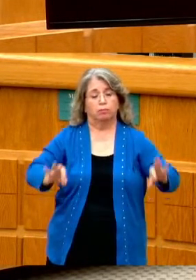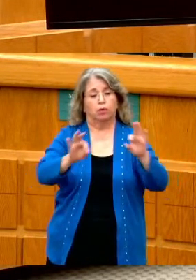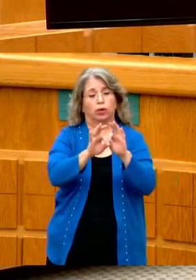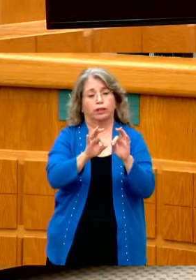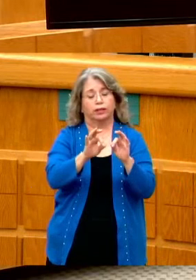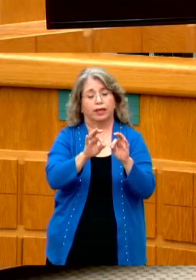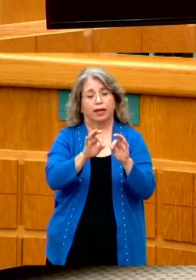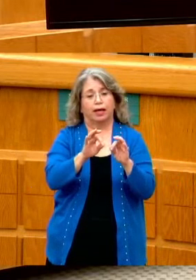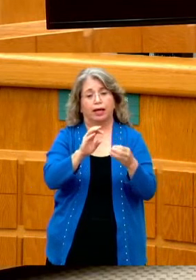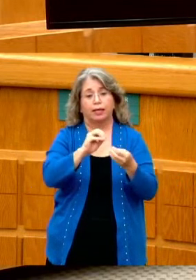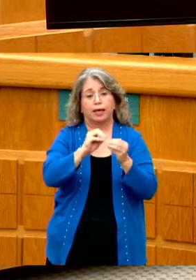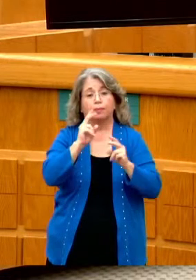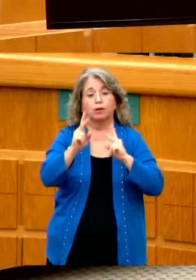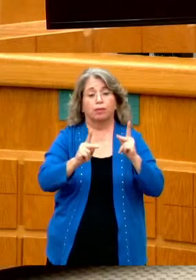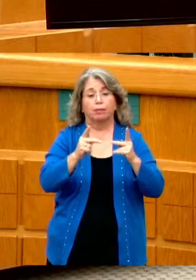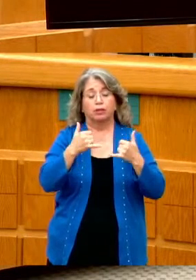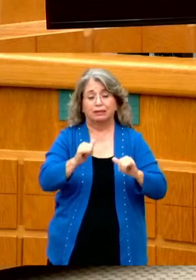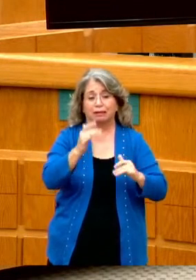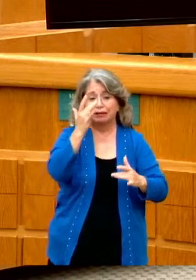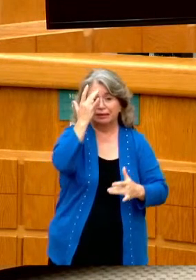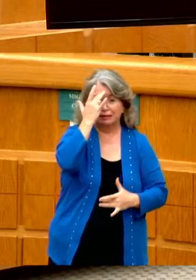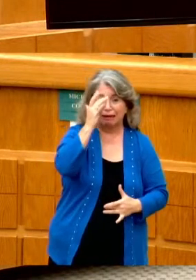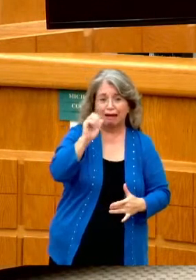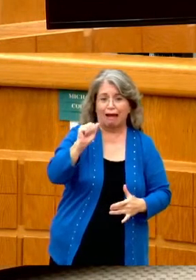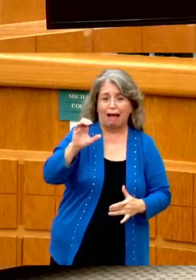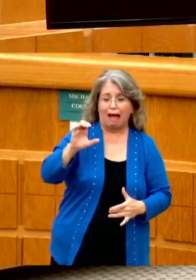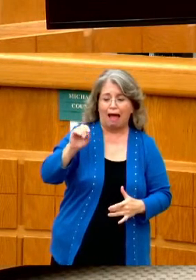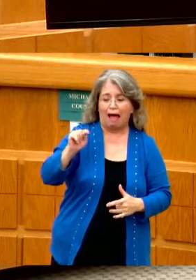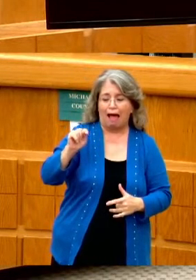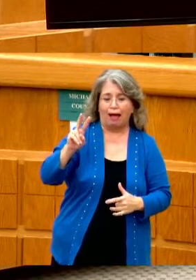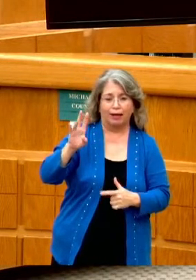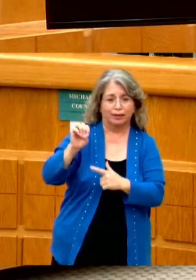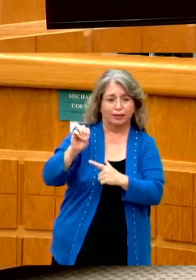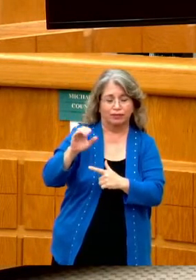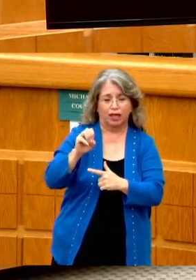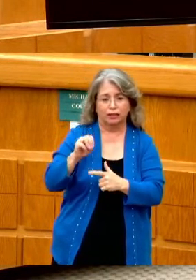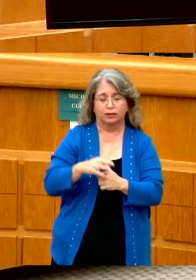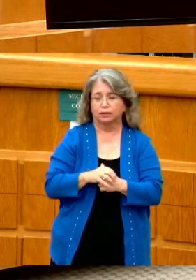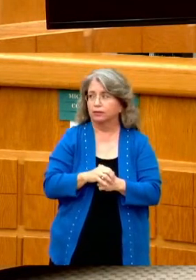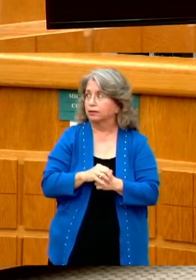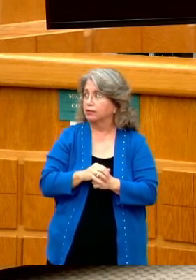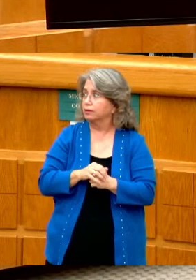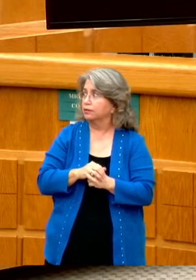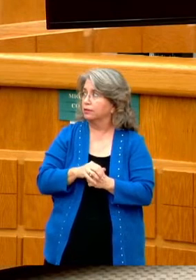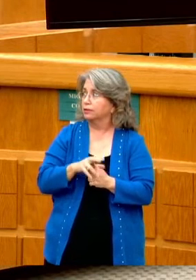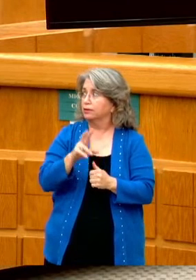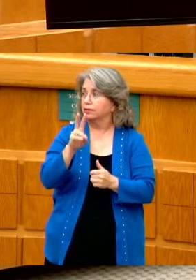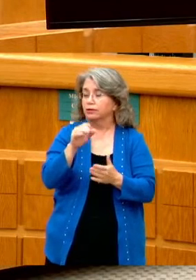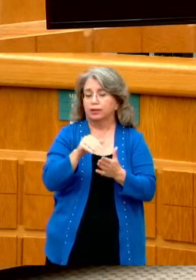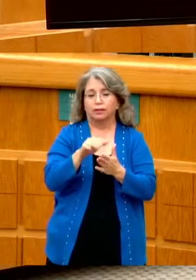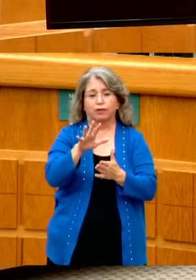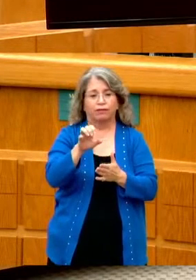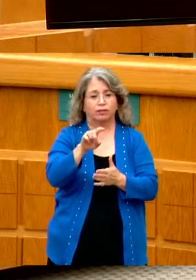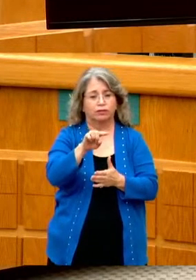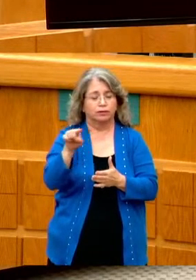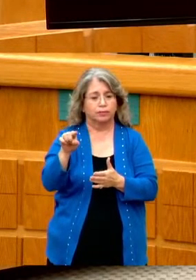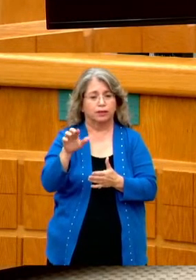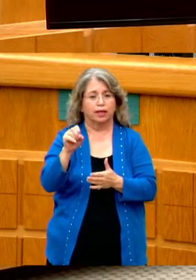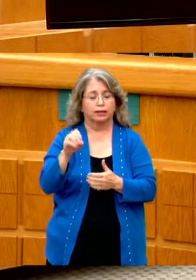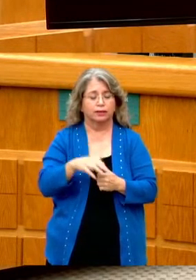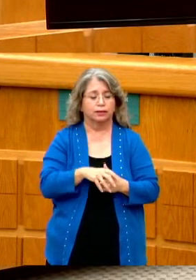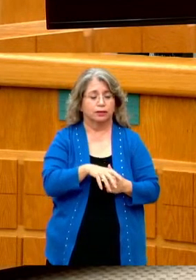if you take the active cases, the 2,575 cases, If you take the recovered, the